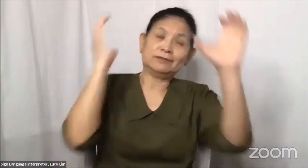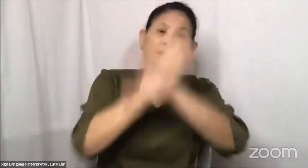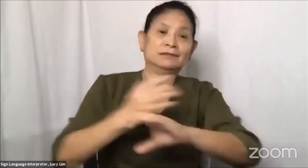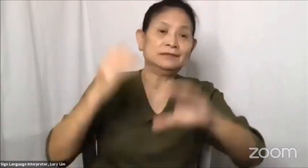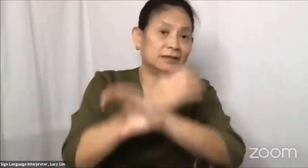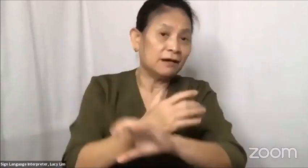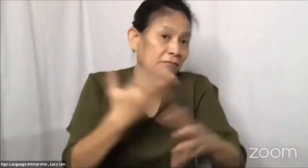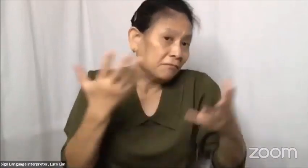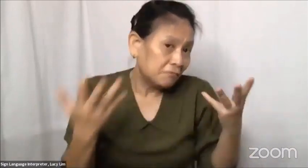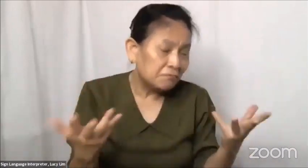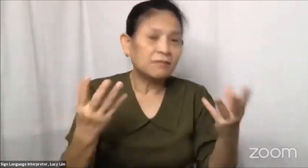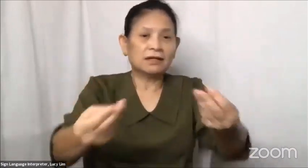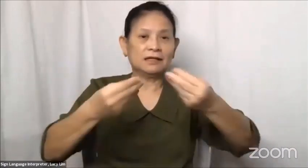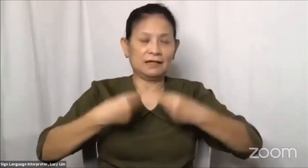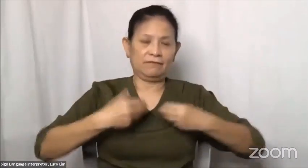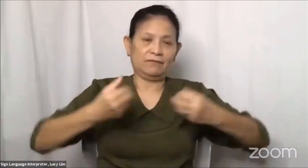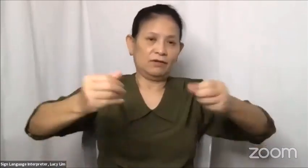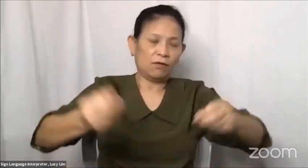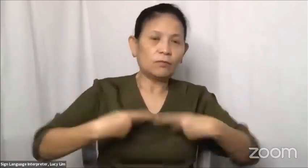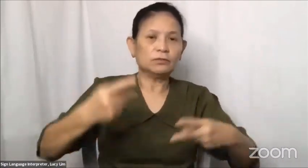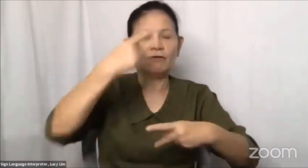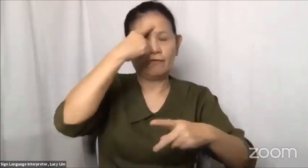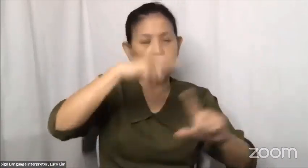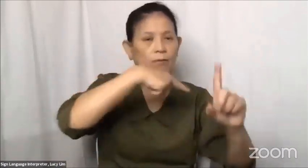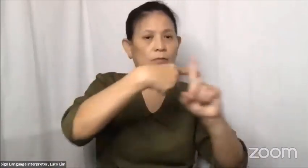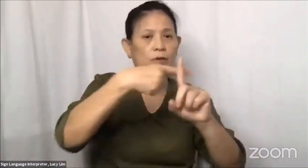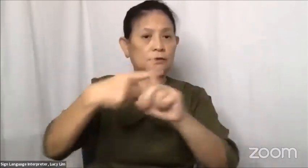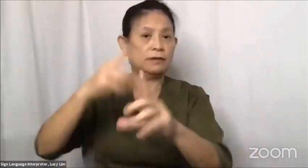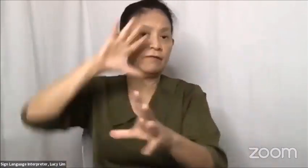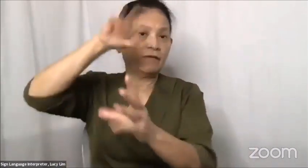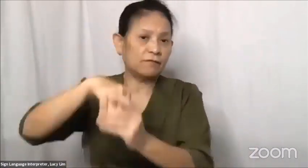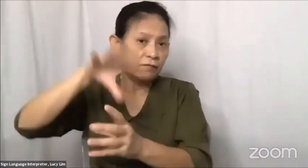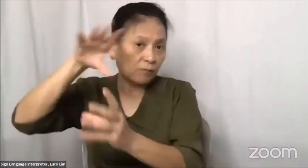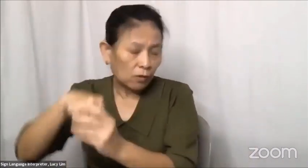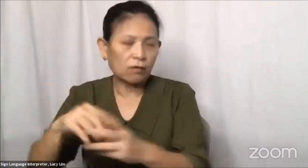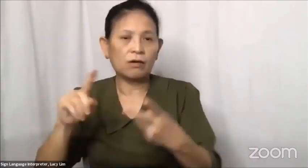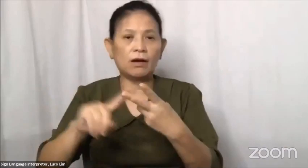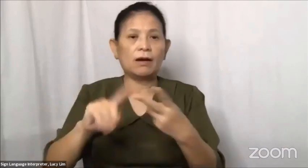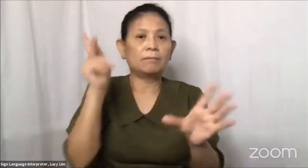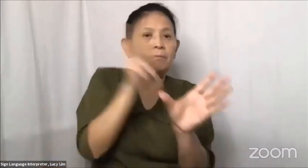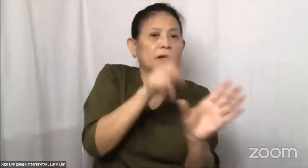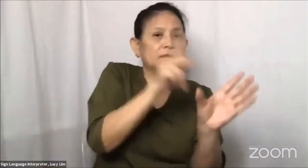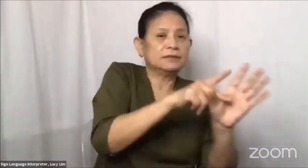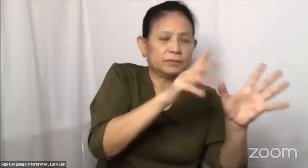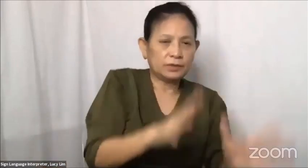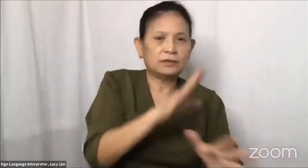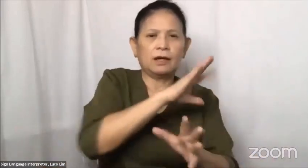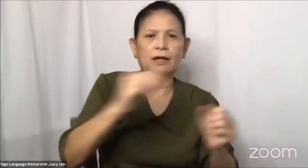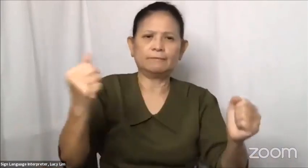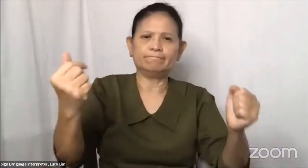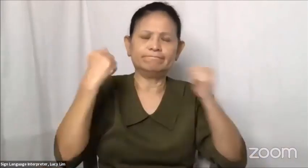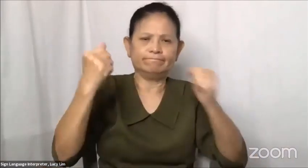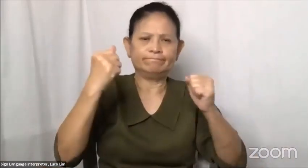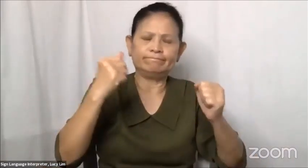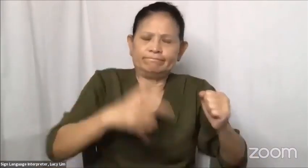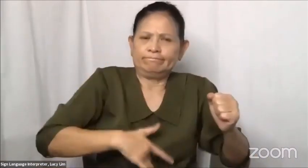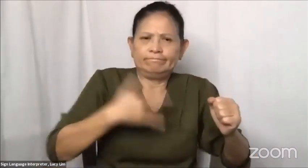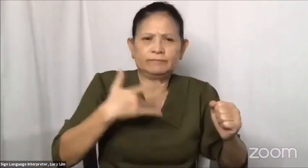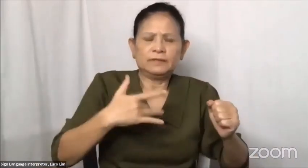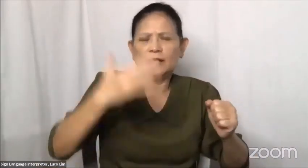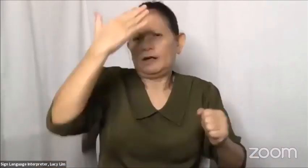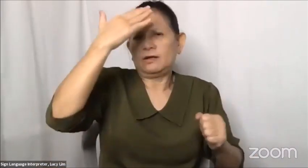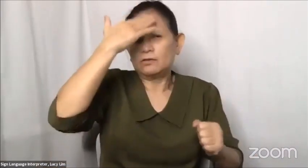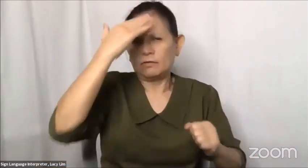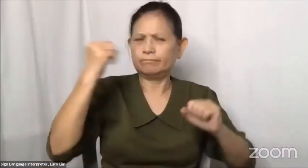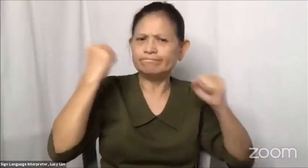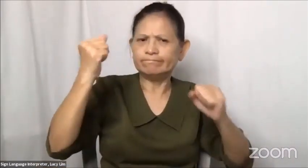an opportunity for positive involvement, participation, and a very strong insight about the importance of mental health